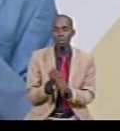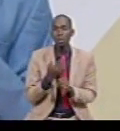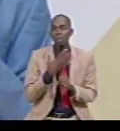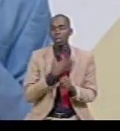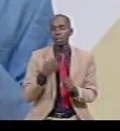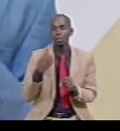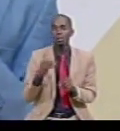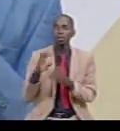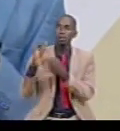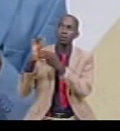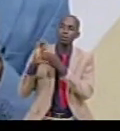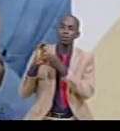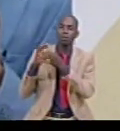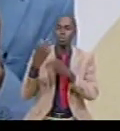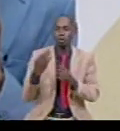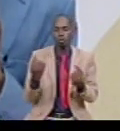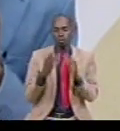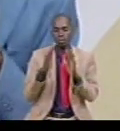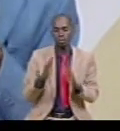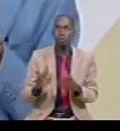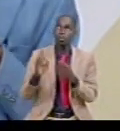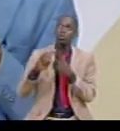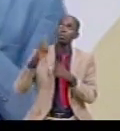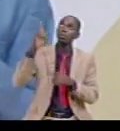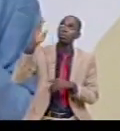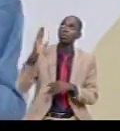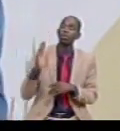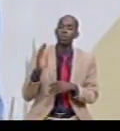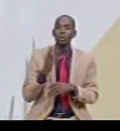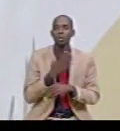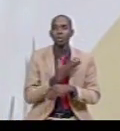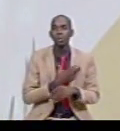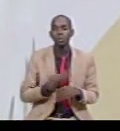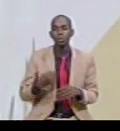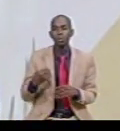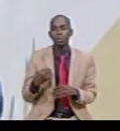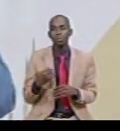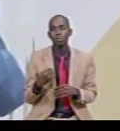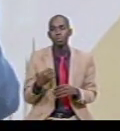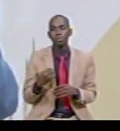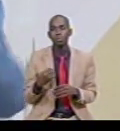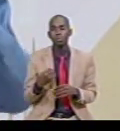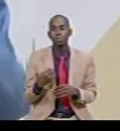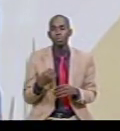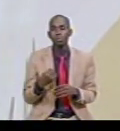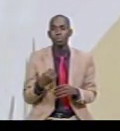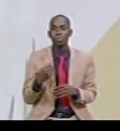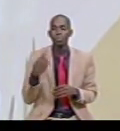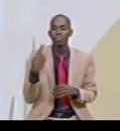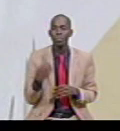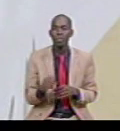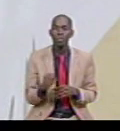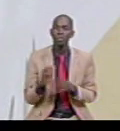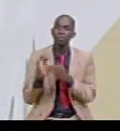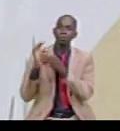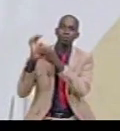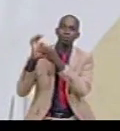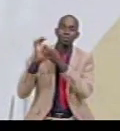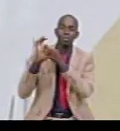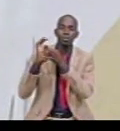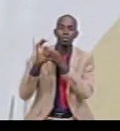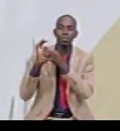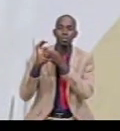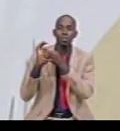unto God the offended God and the reunion of the